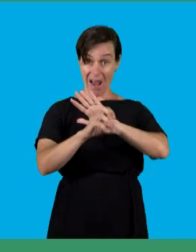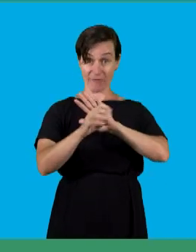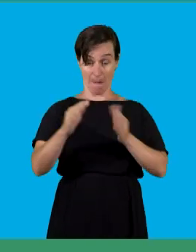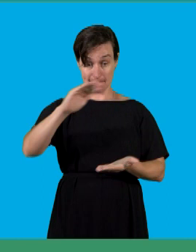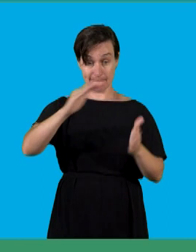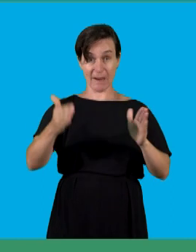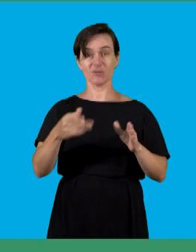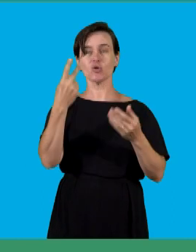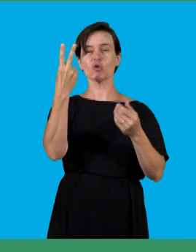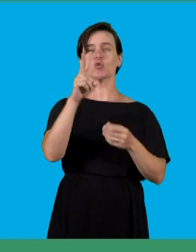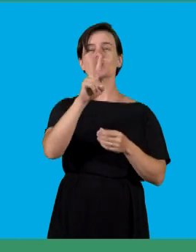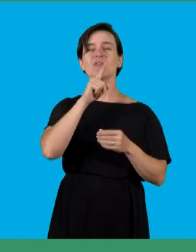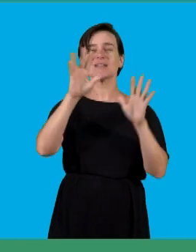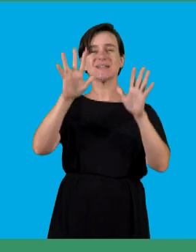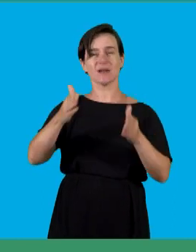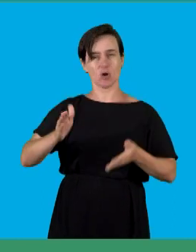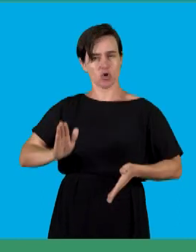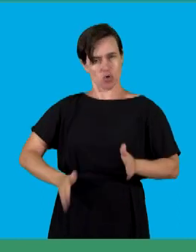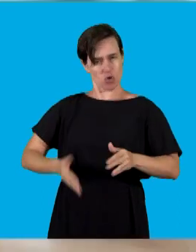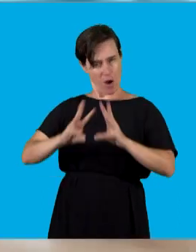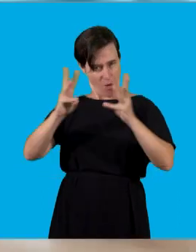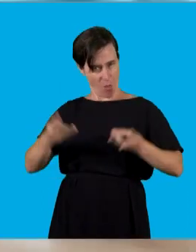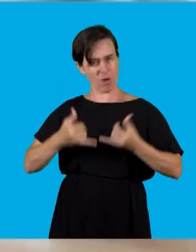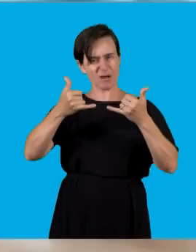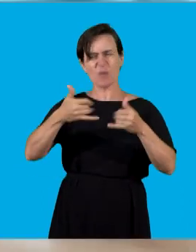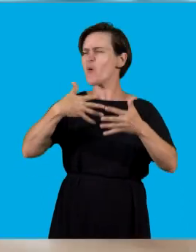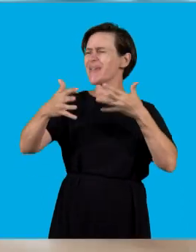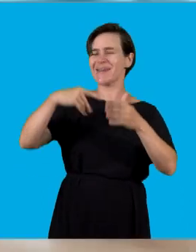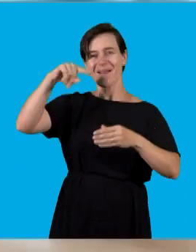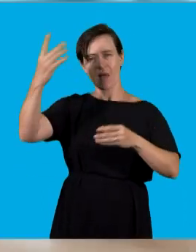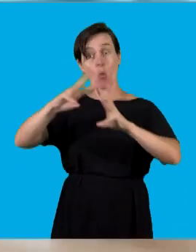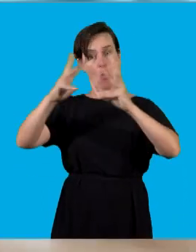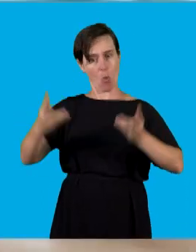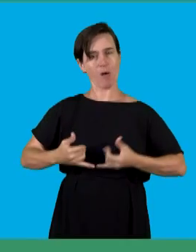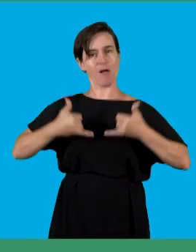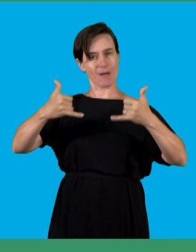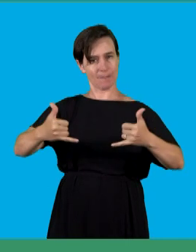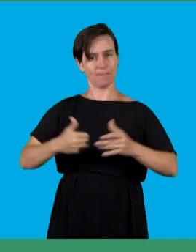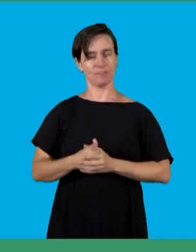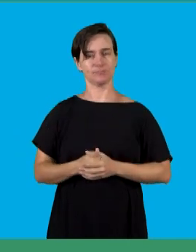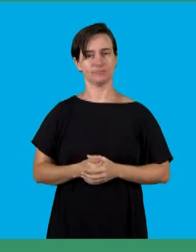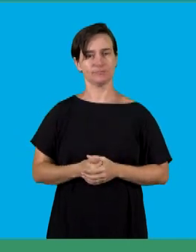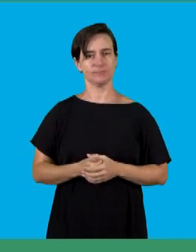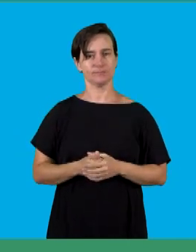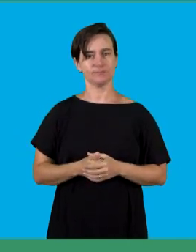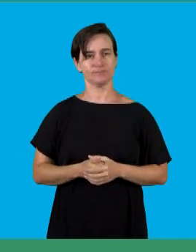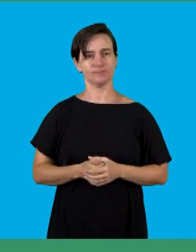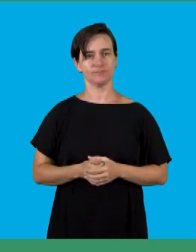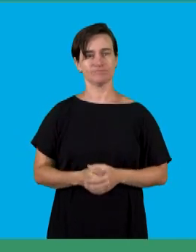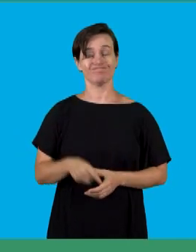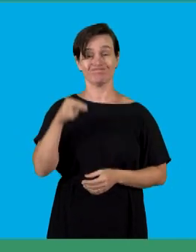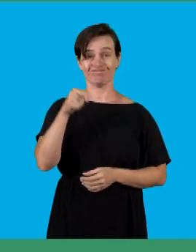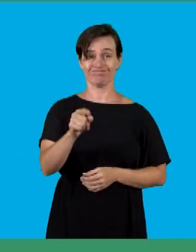advertising the 2010 Soccer World Cup or any other World Cup. Now, as you can tell from this